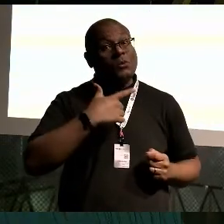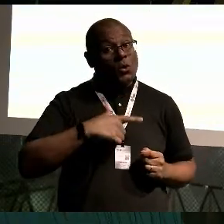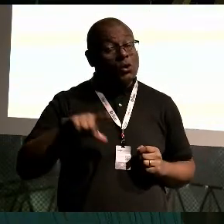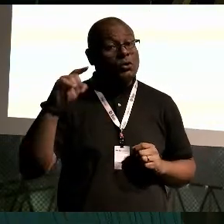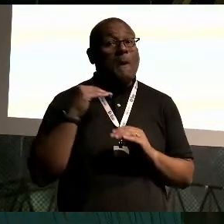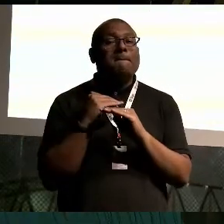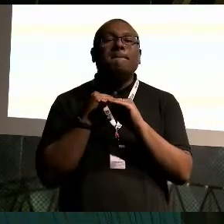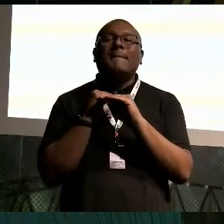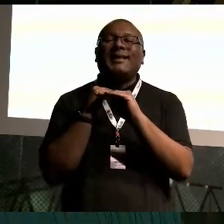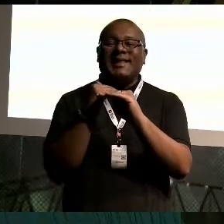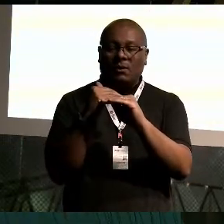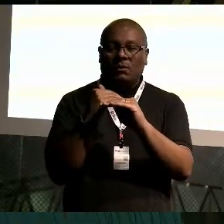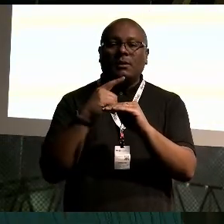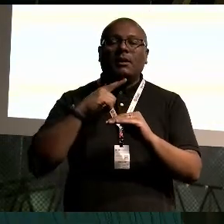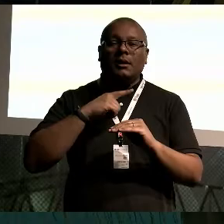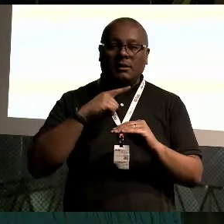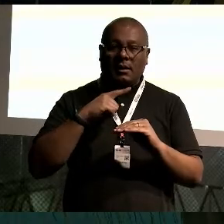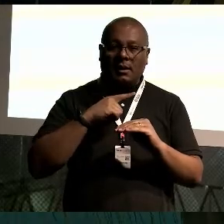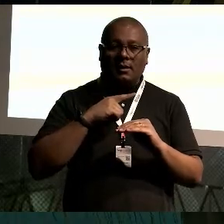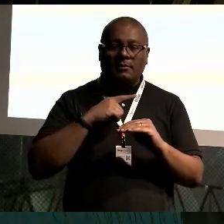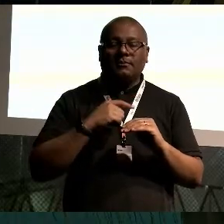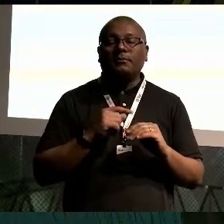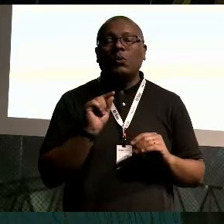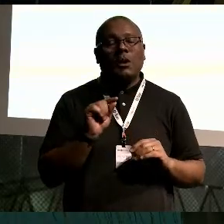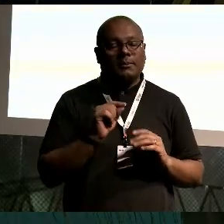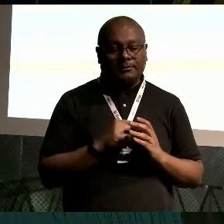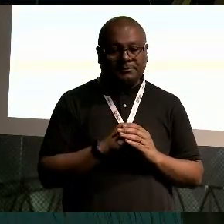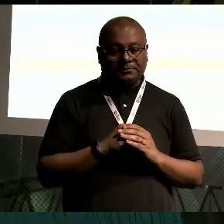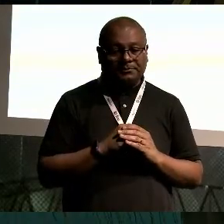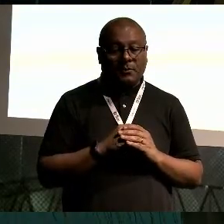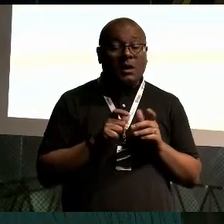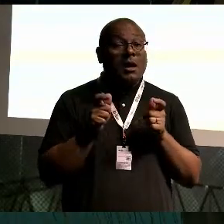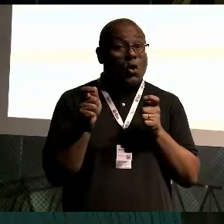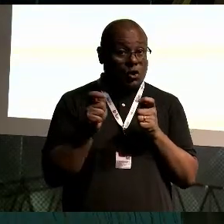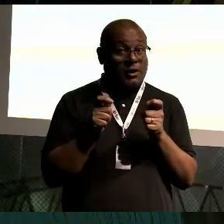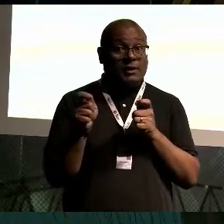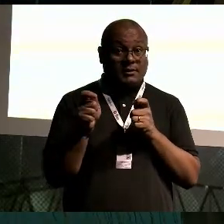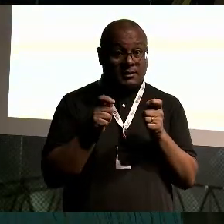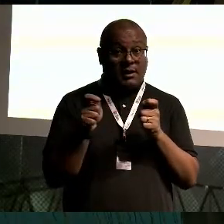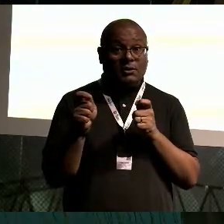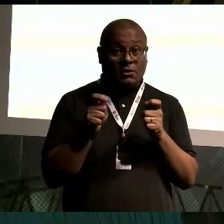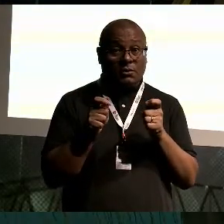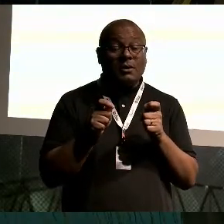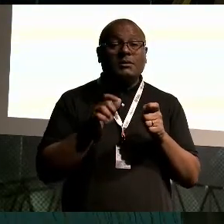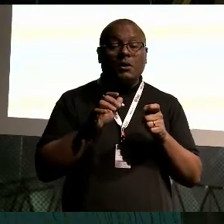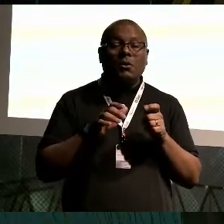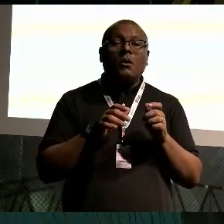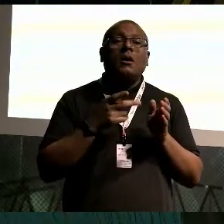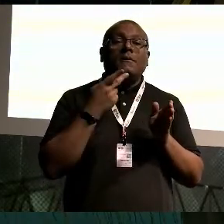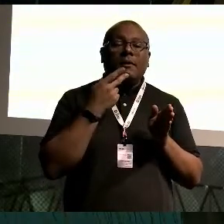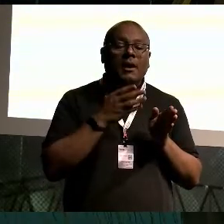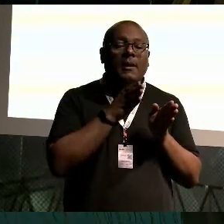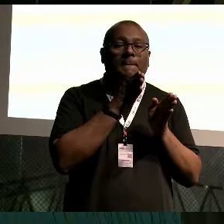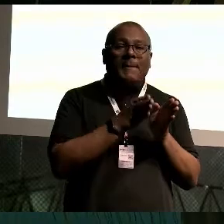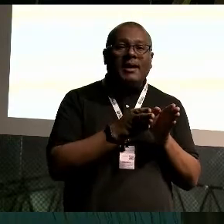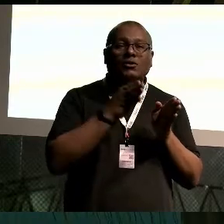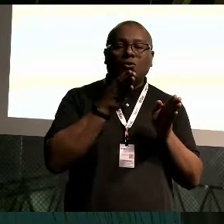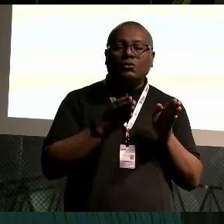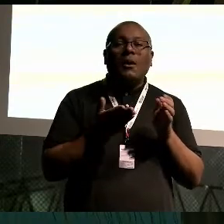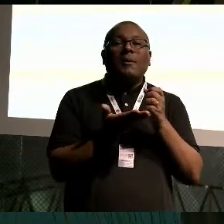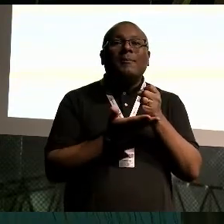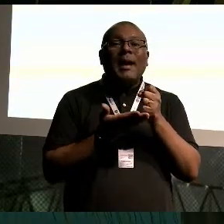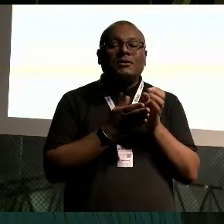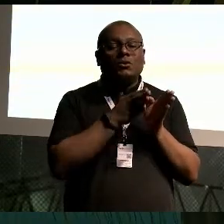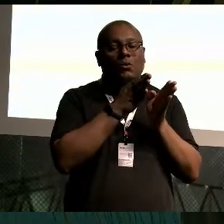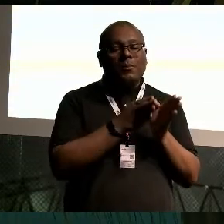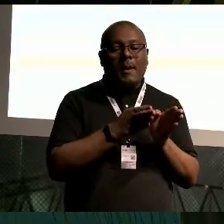see is parallelize when you can. So in orchestration, it's steps, right? You call step A, step B,